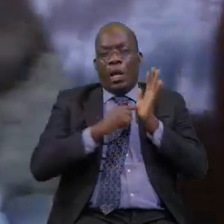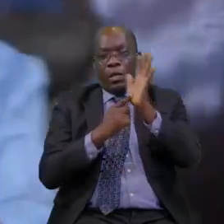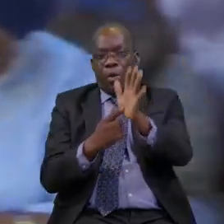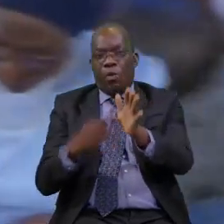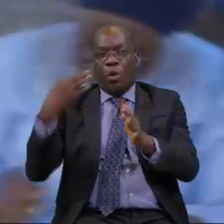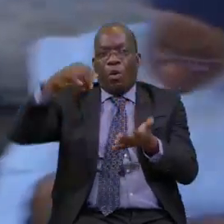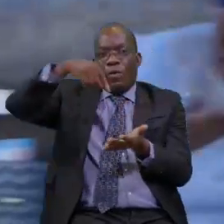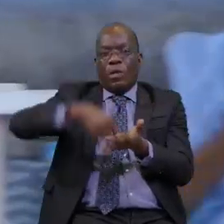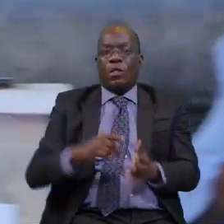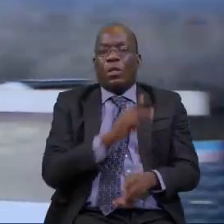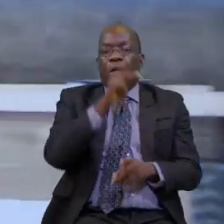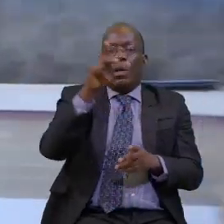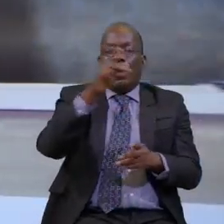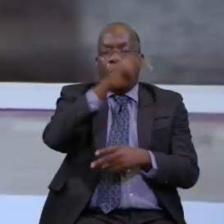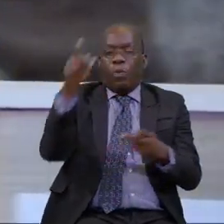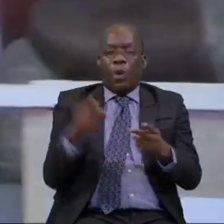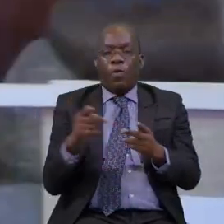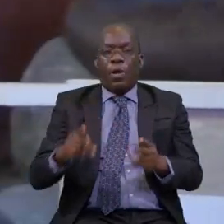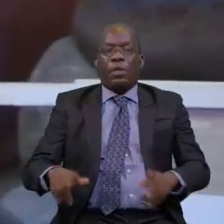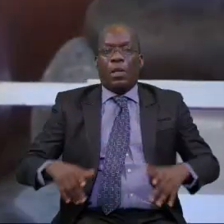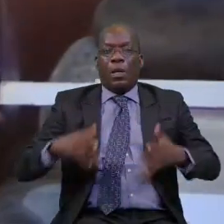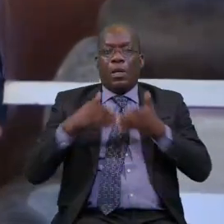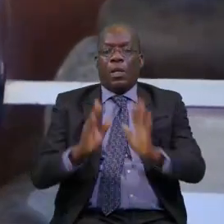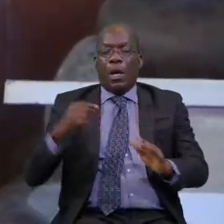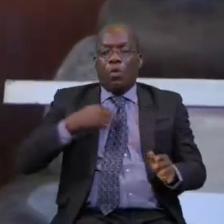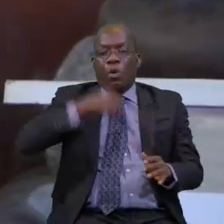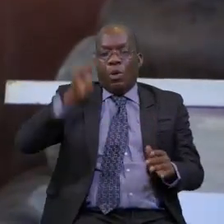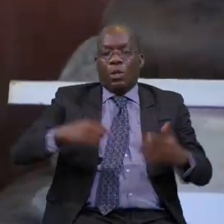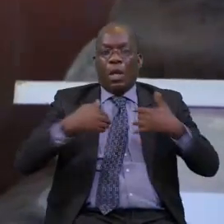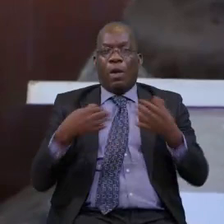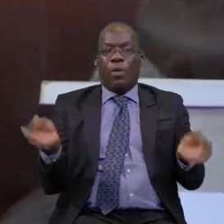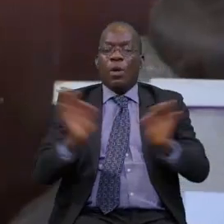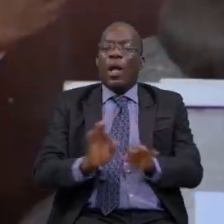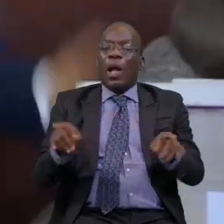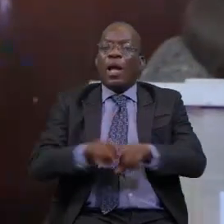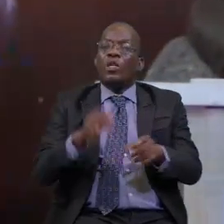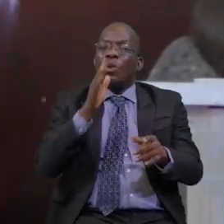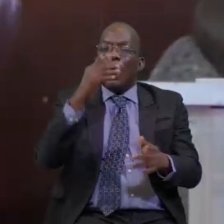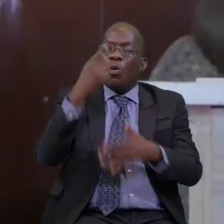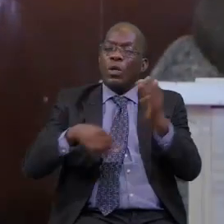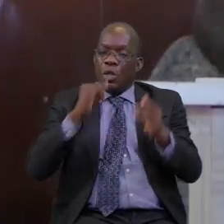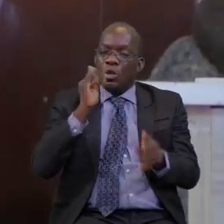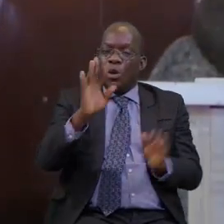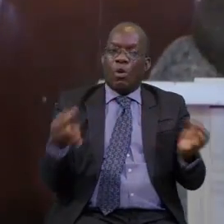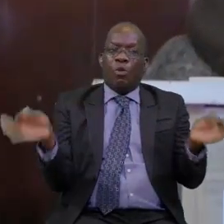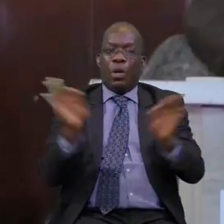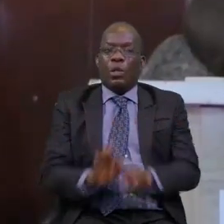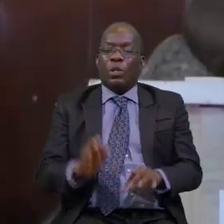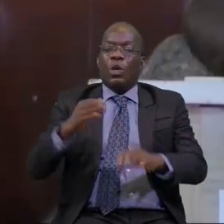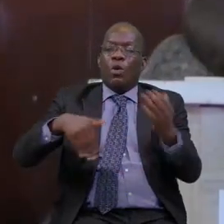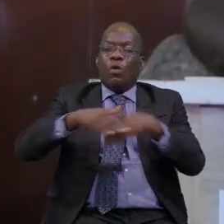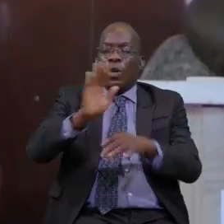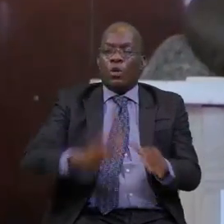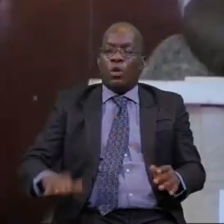we have to have priority. As a mother, what's your priority over your children? As a father, what's your priority over